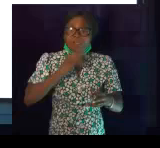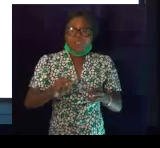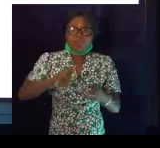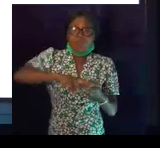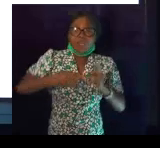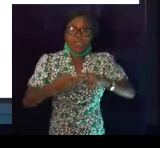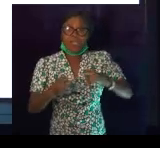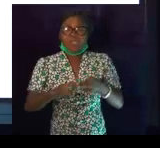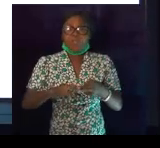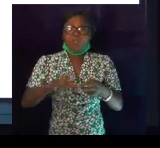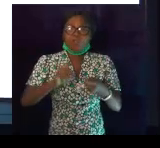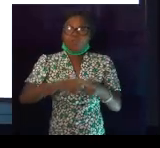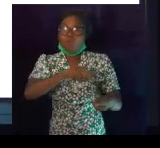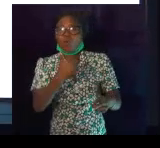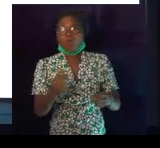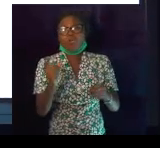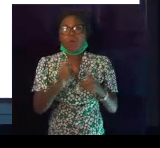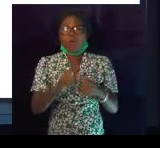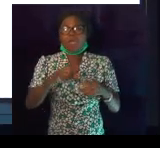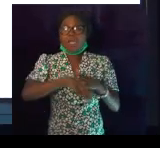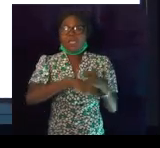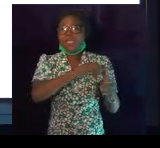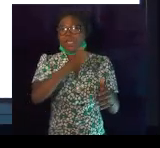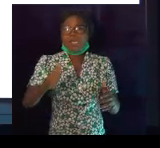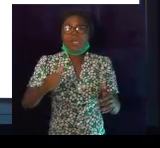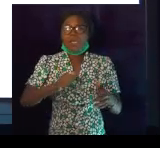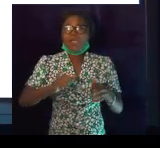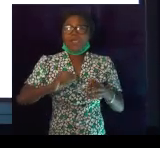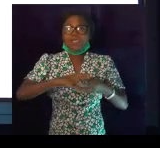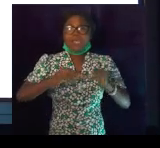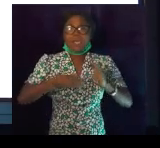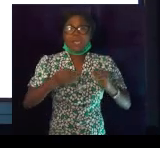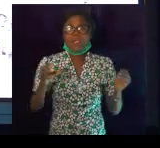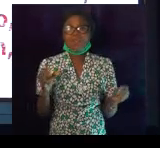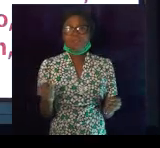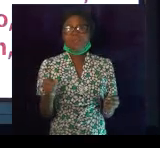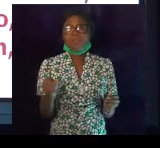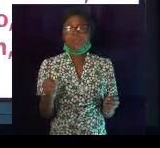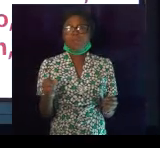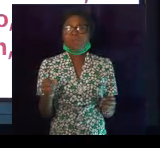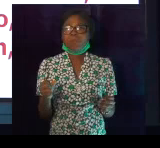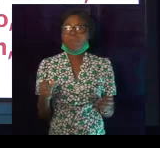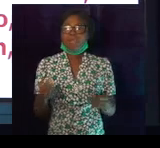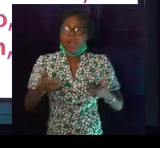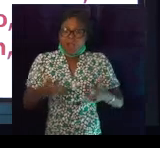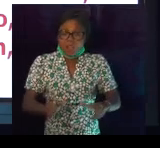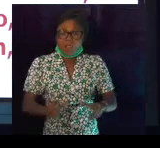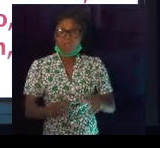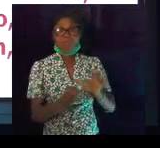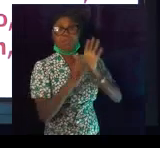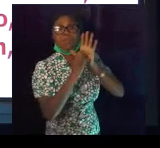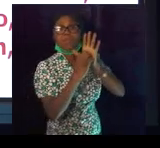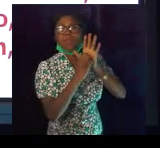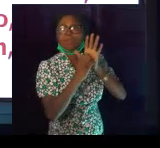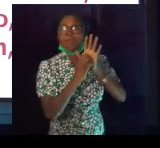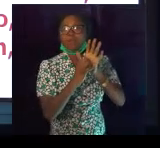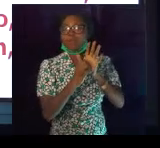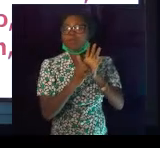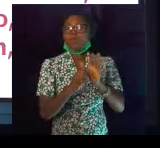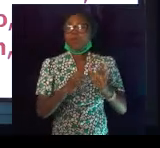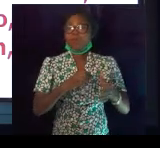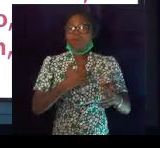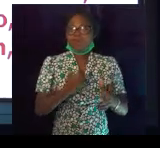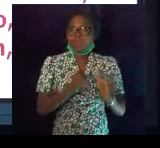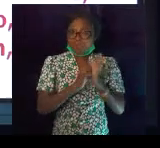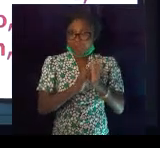related to another word in a sentence. Let me give you examples